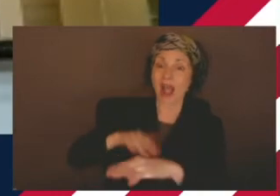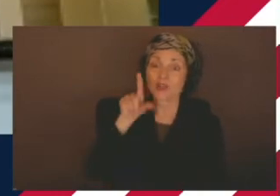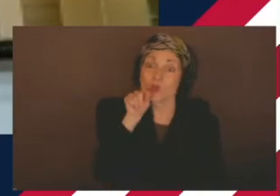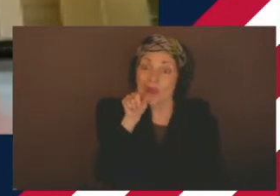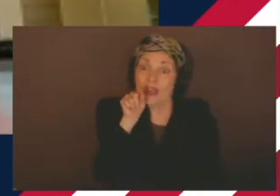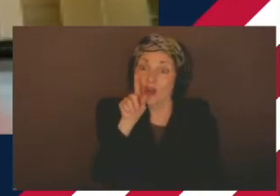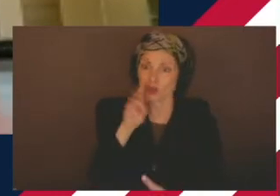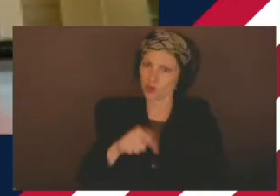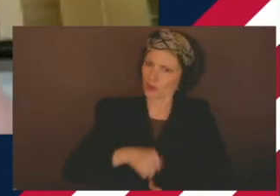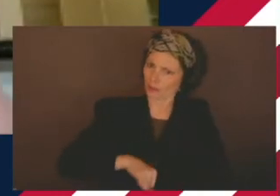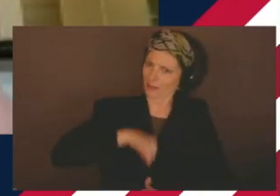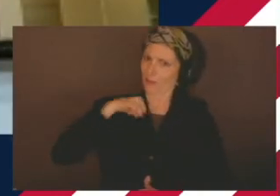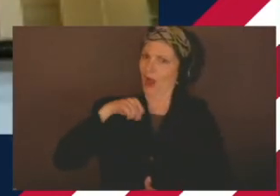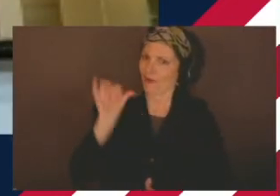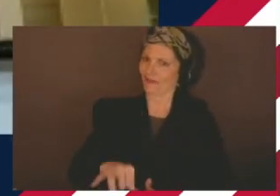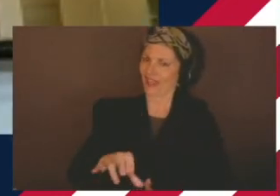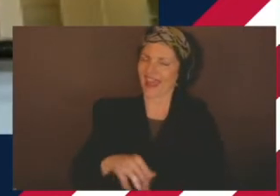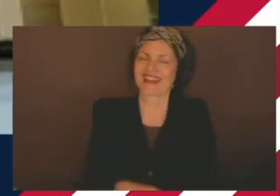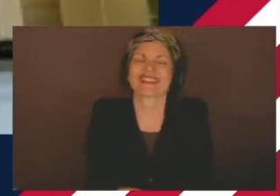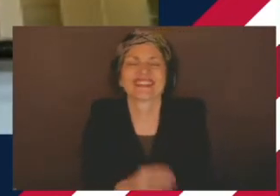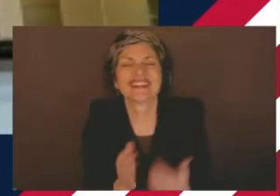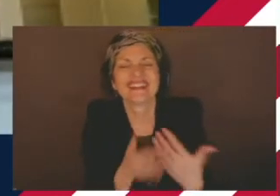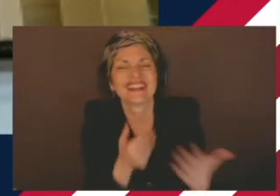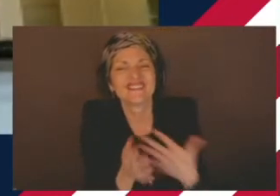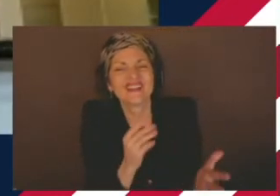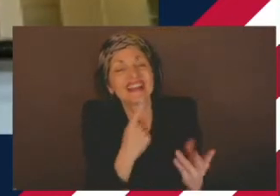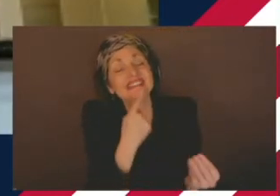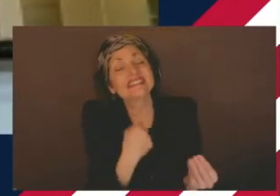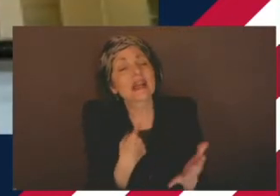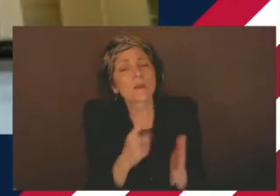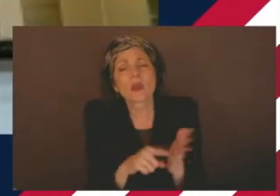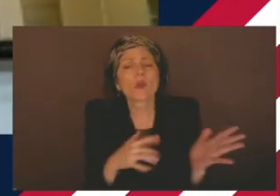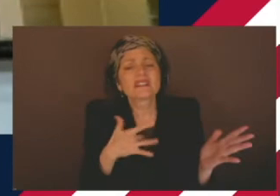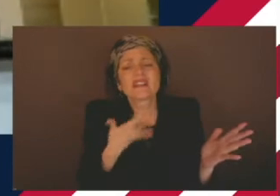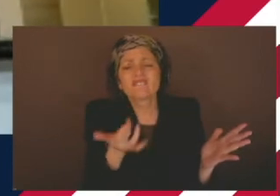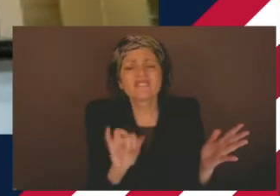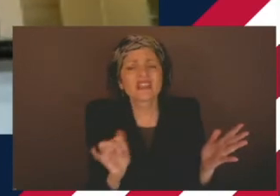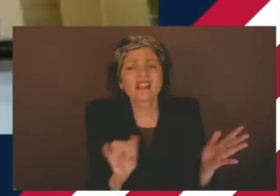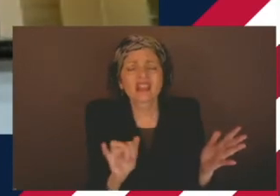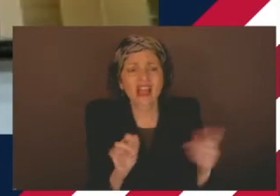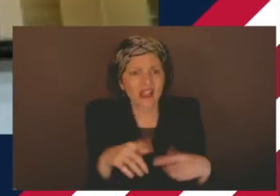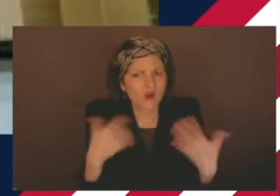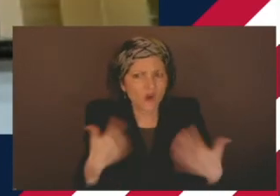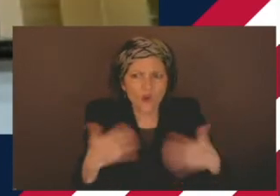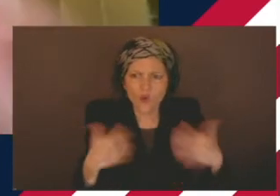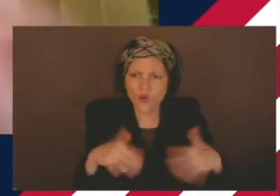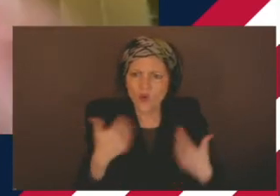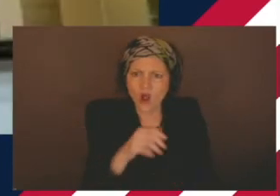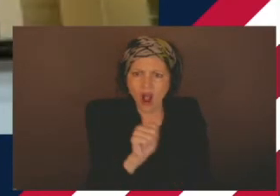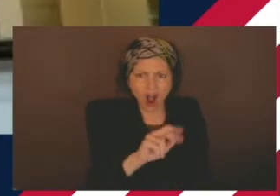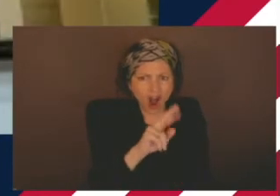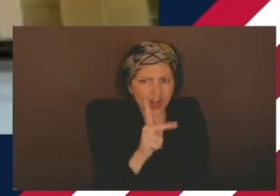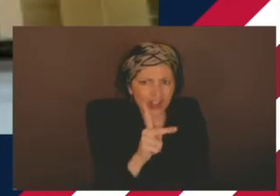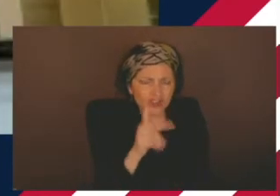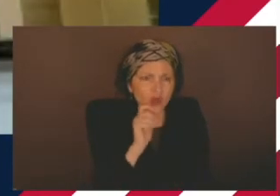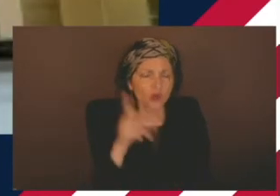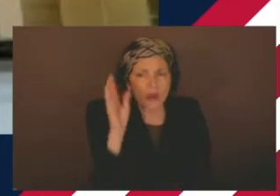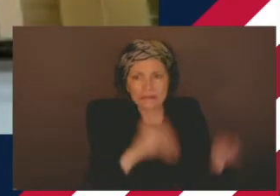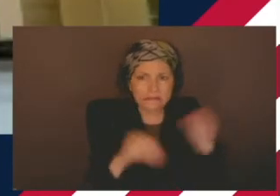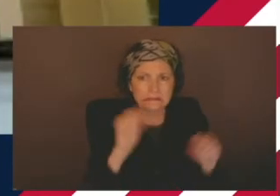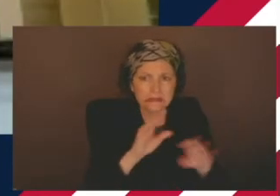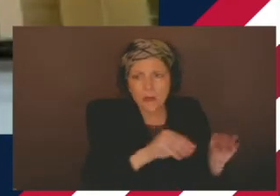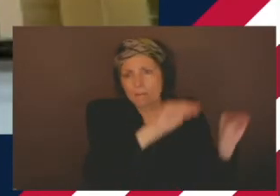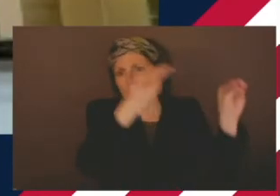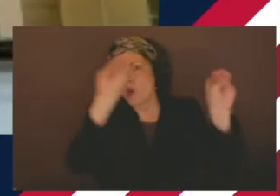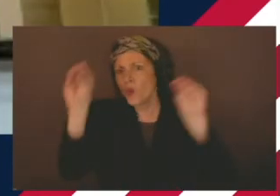So tell us, what does it feel like? You know, you had to pick up from Arkansas and move to Colorado just to get